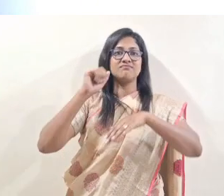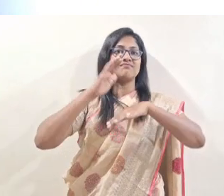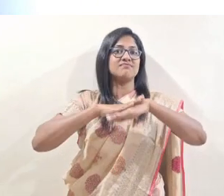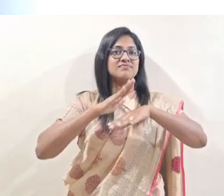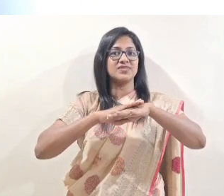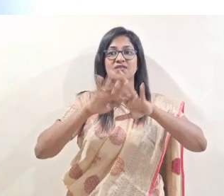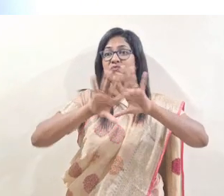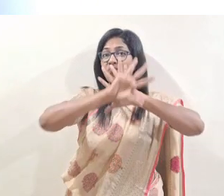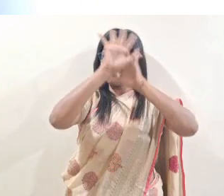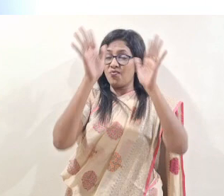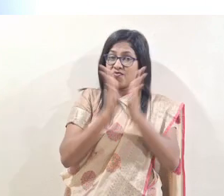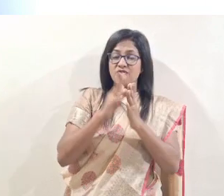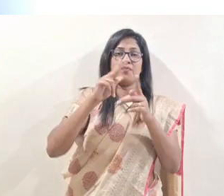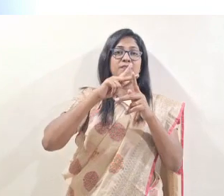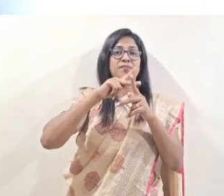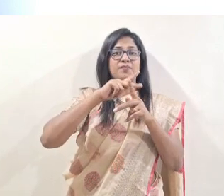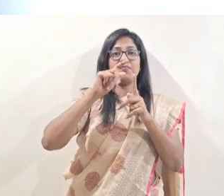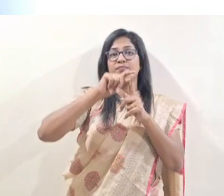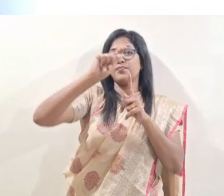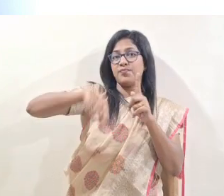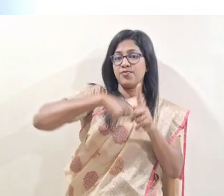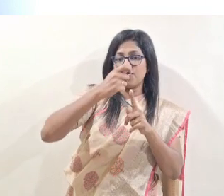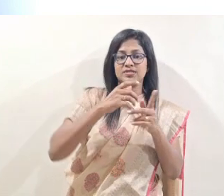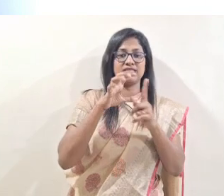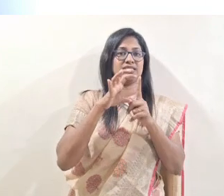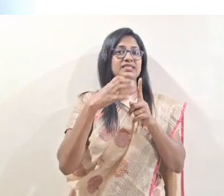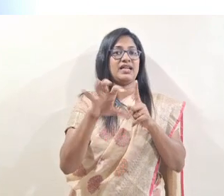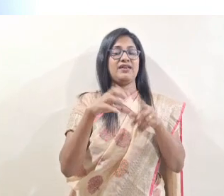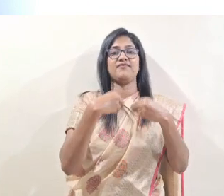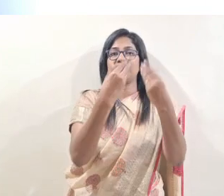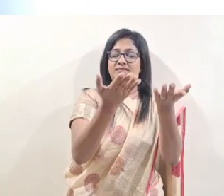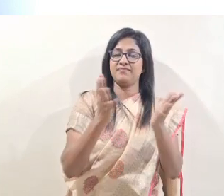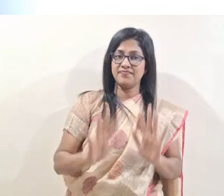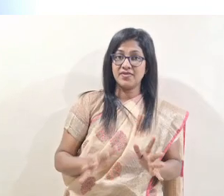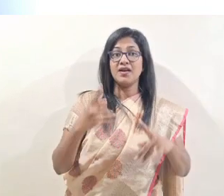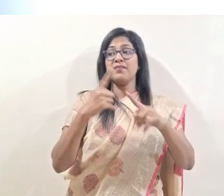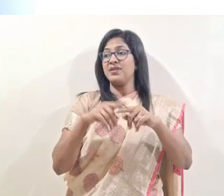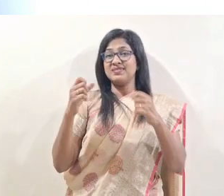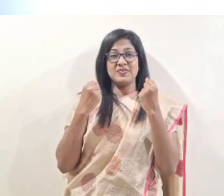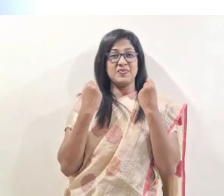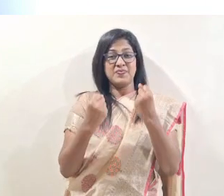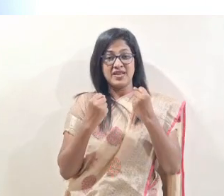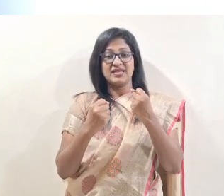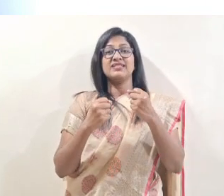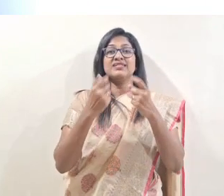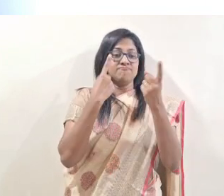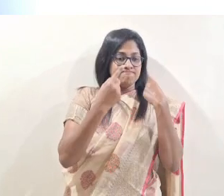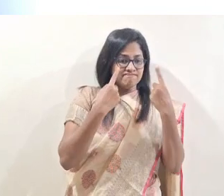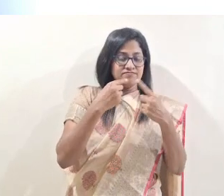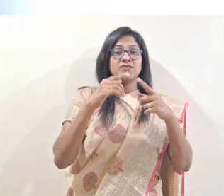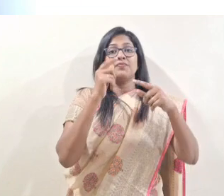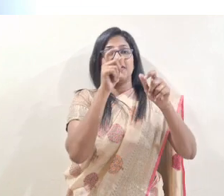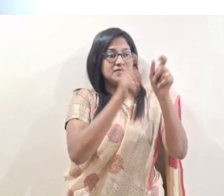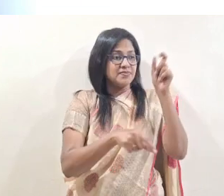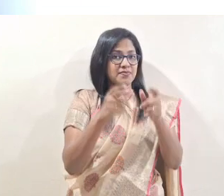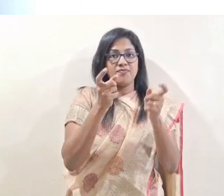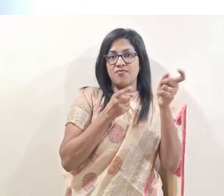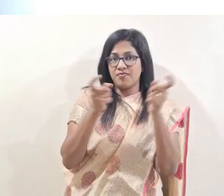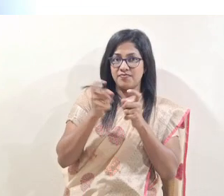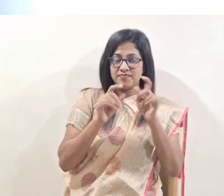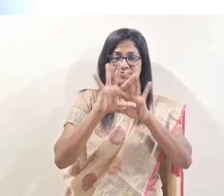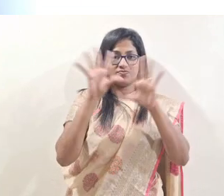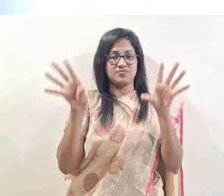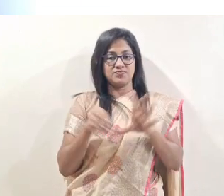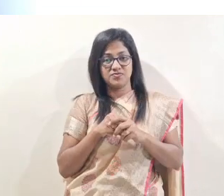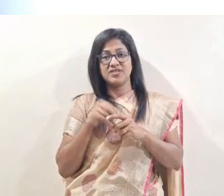overall project delivery. And they can provide a robust system to dovetail testing and commissioning with passenger operations because